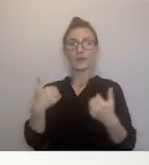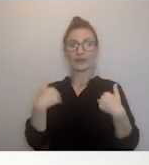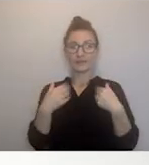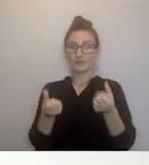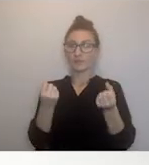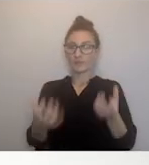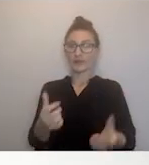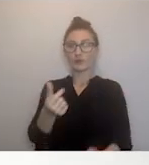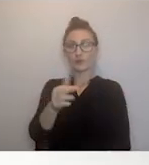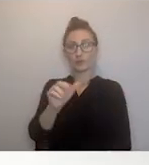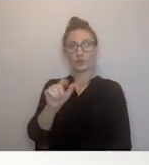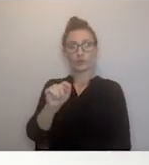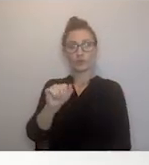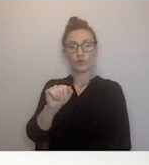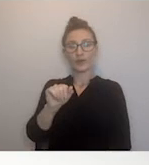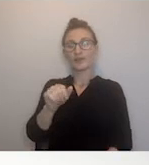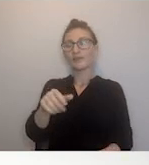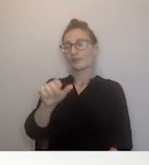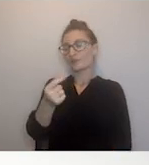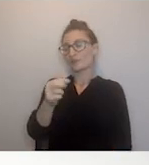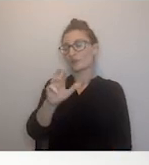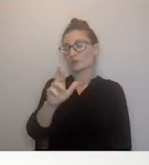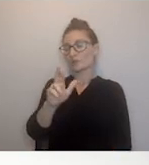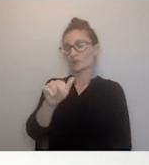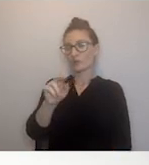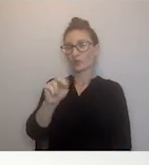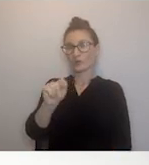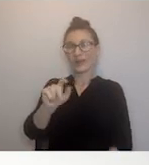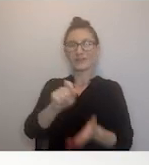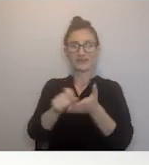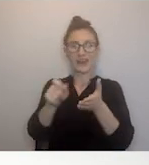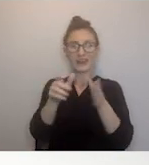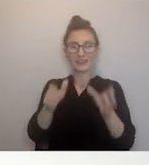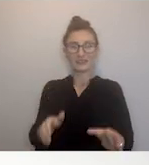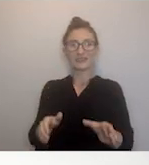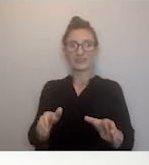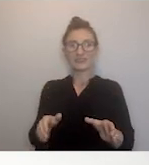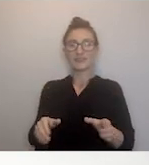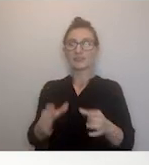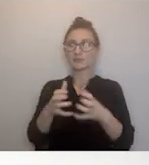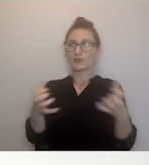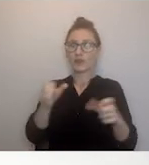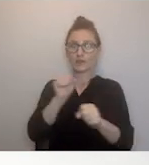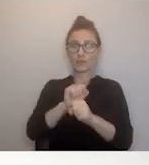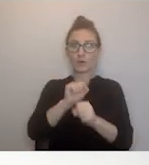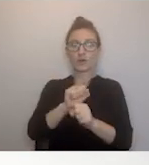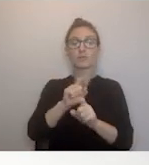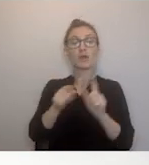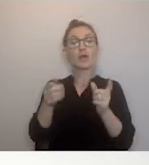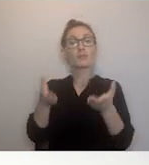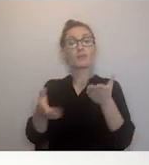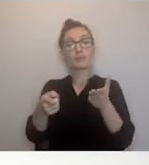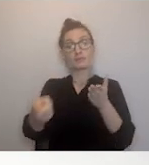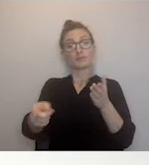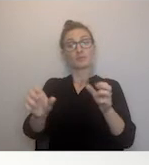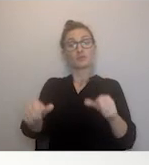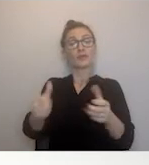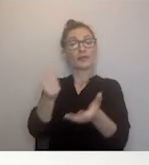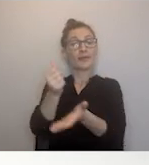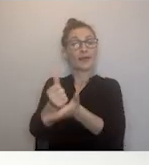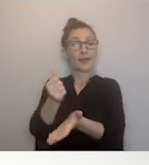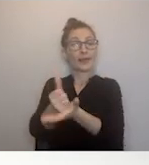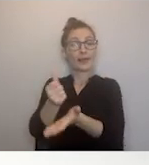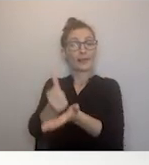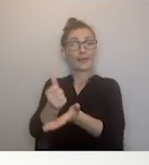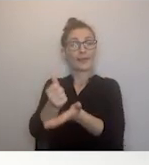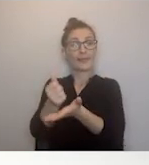writer on our team as well. We generally have a lot of work personally in regards to grant writing, but she would probably be